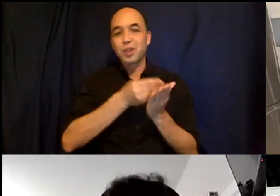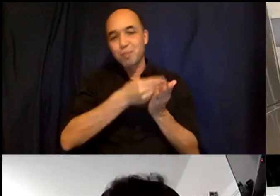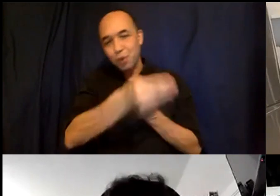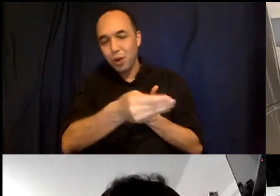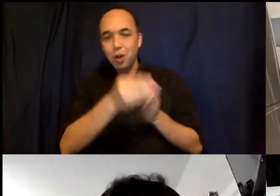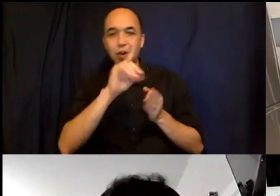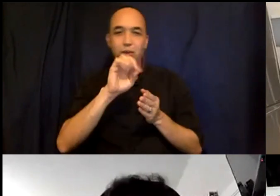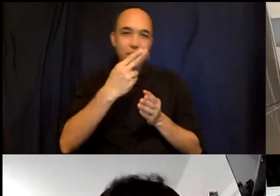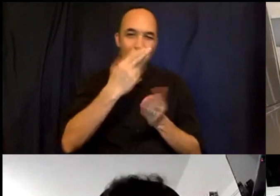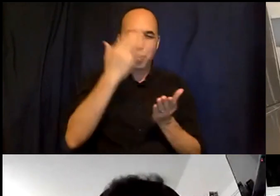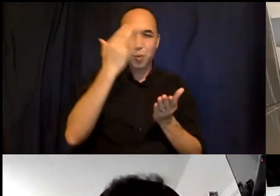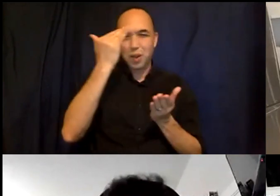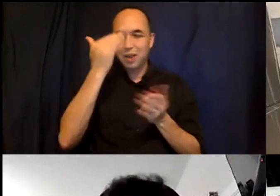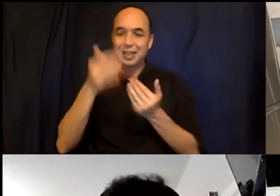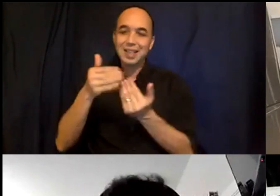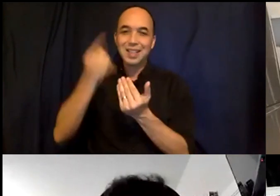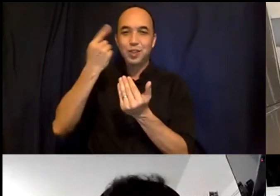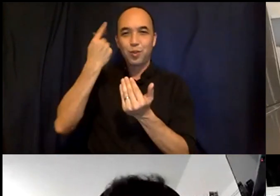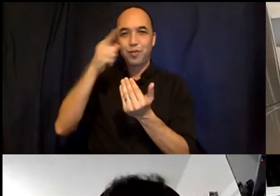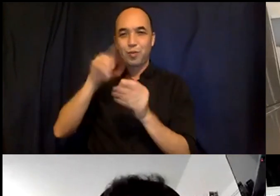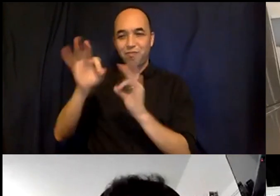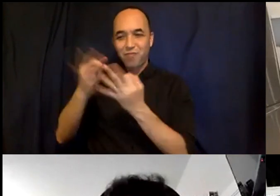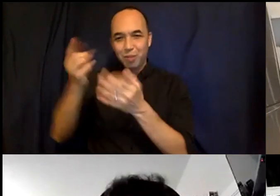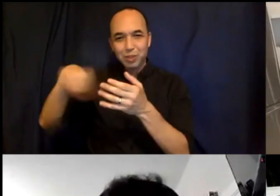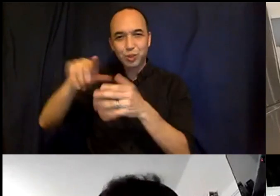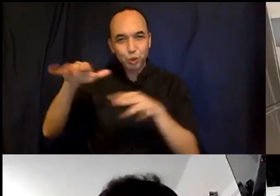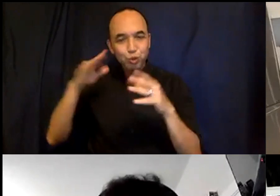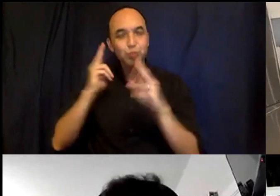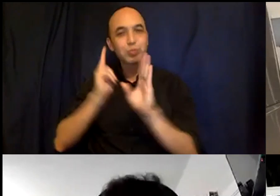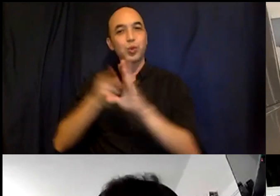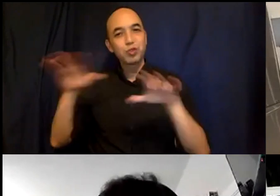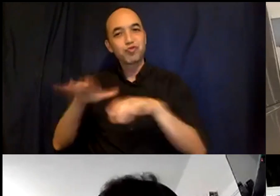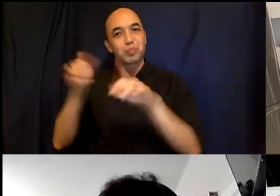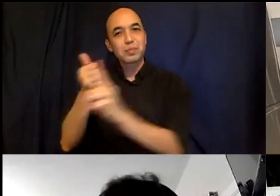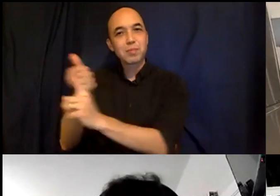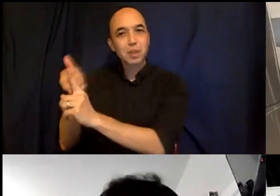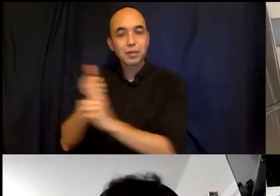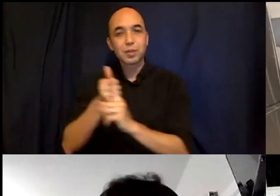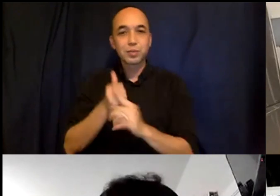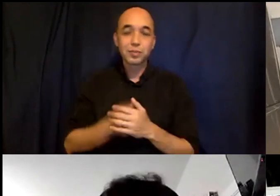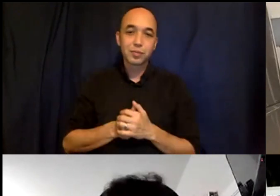that stuff. So yeah, just a store-bought dough and let it come down to room temperature.